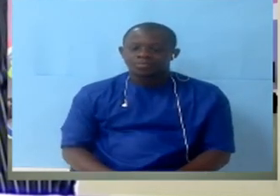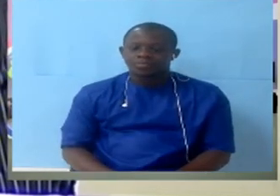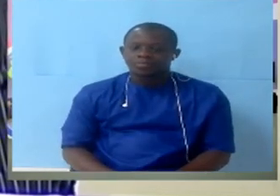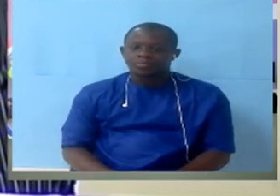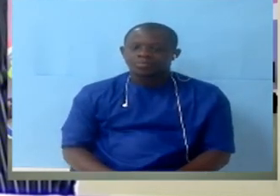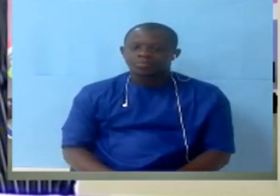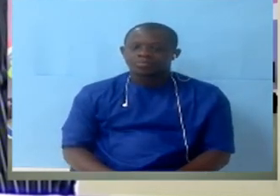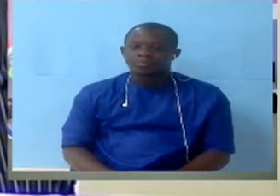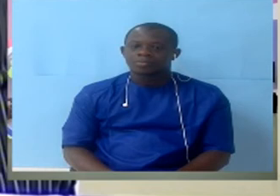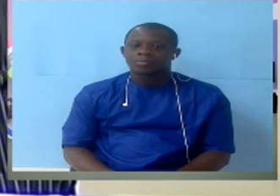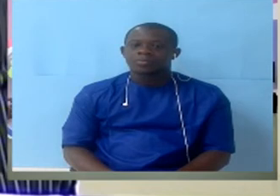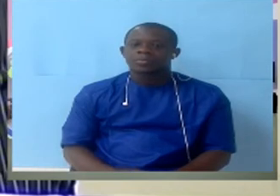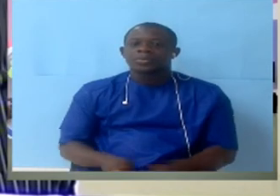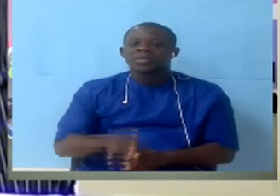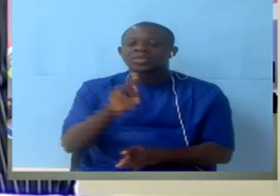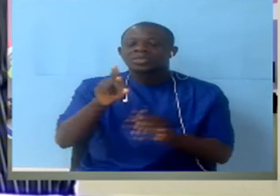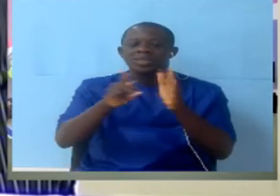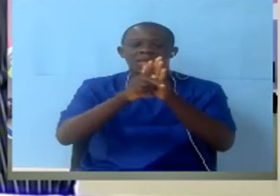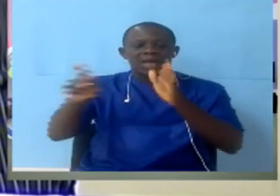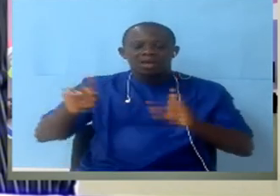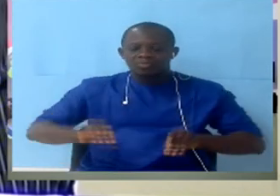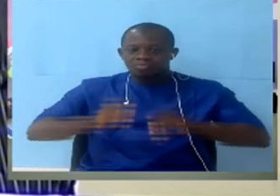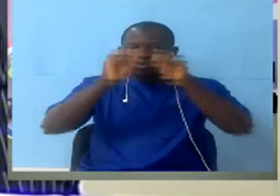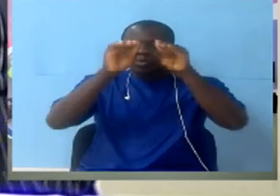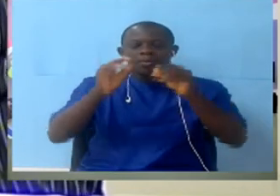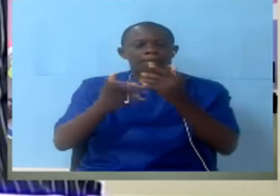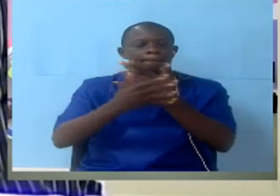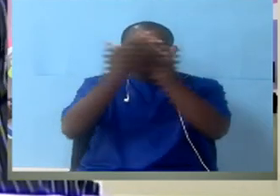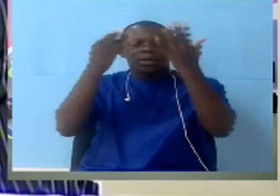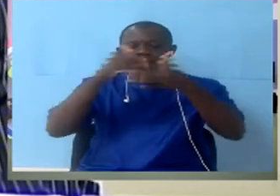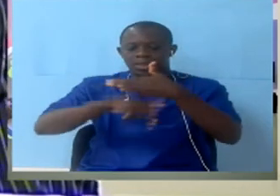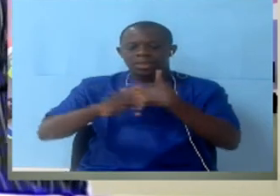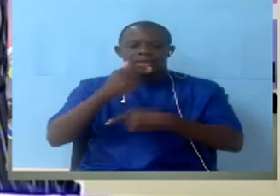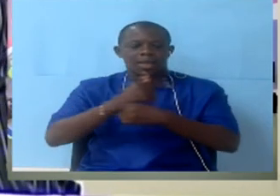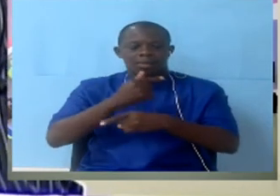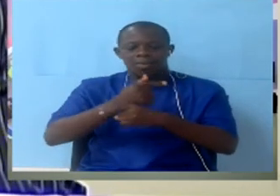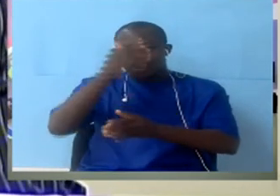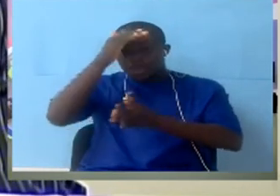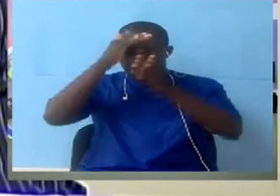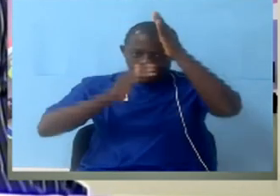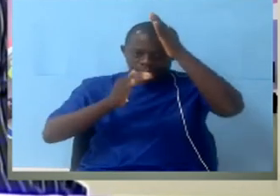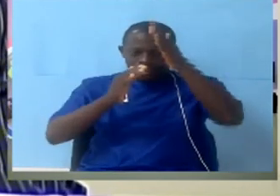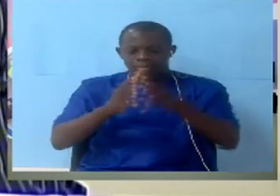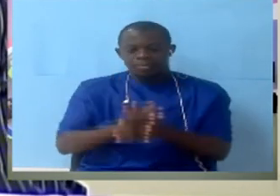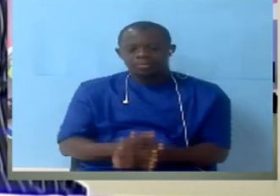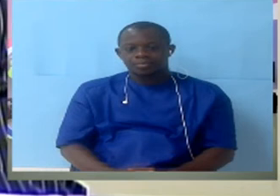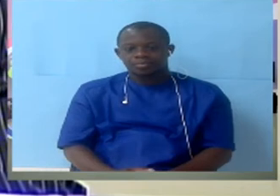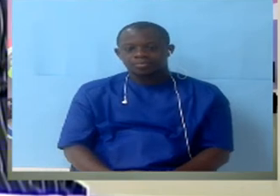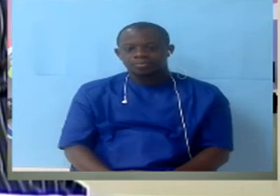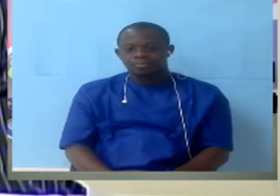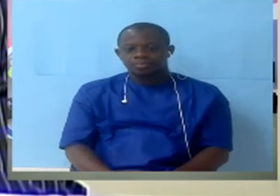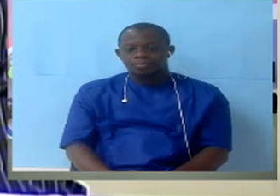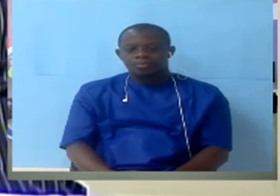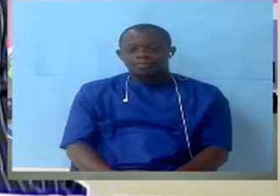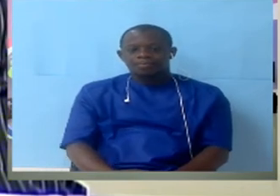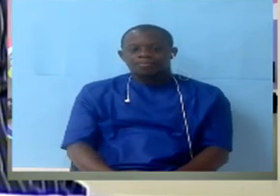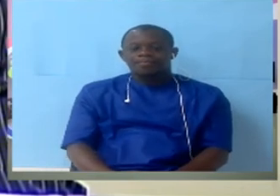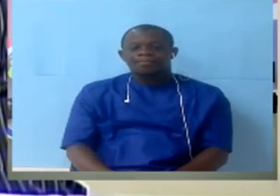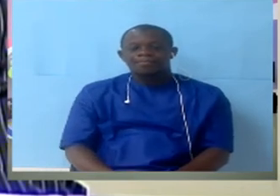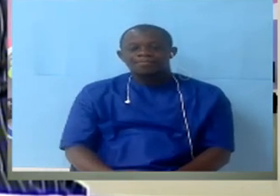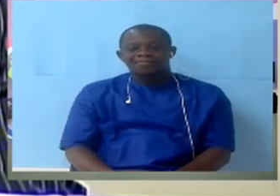Those kind of promotions were many in the army. A promotion siata back army economy alanko,